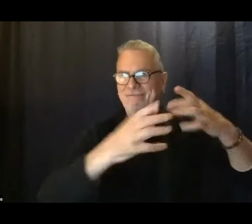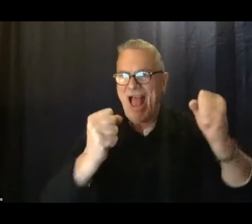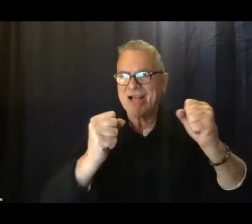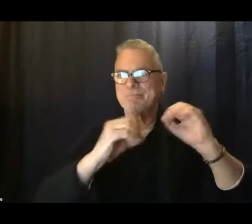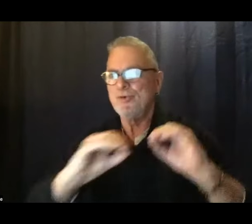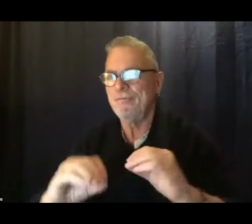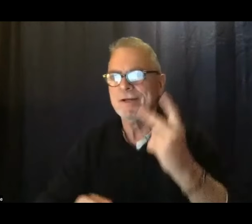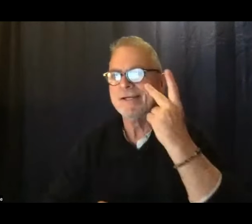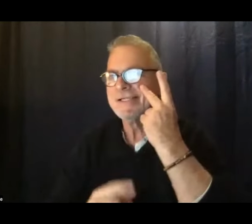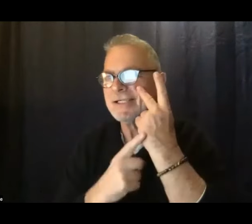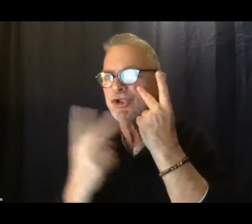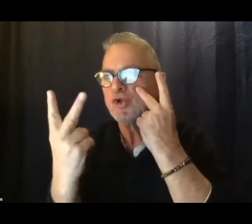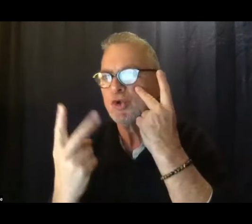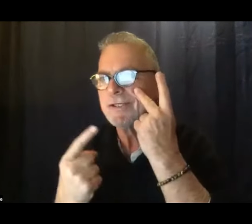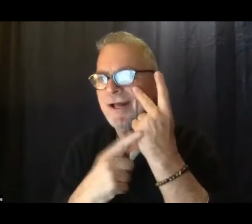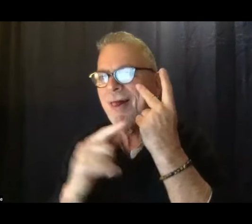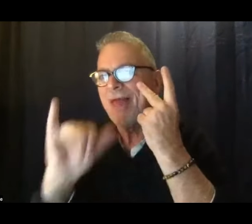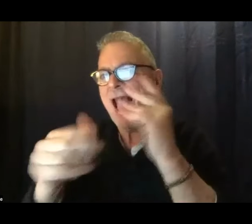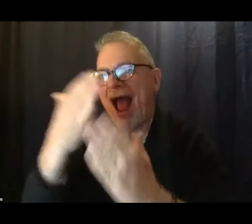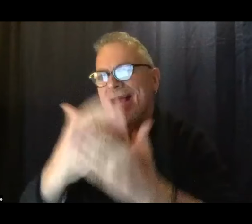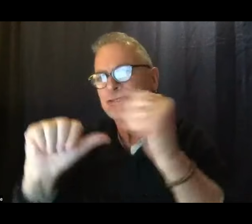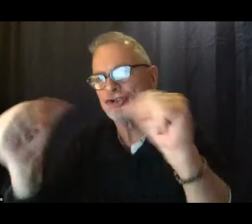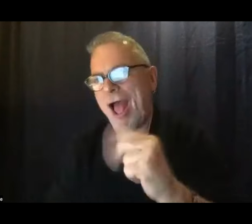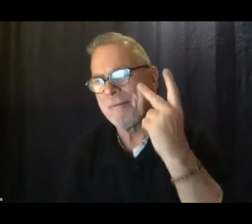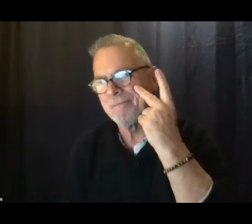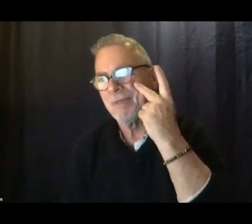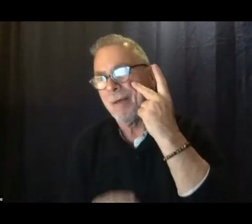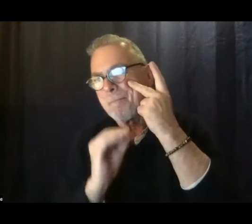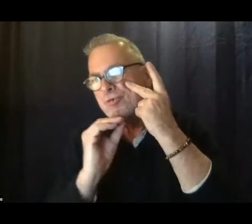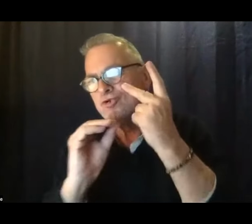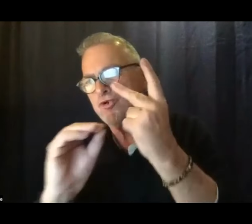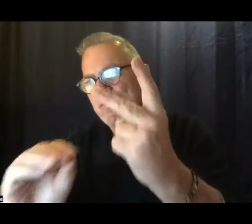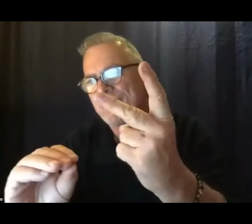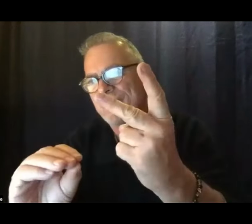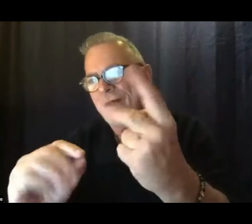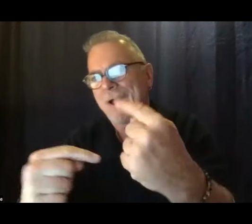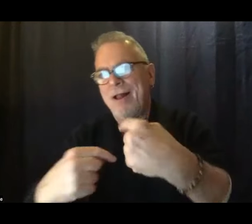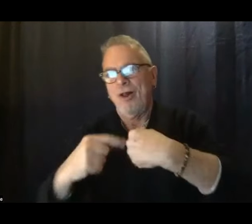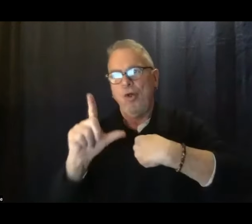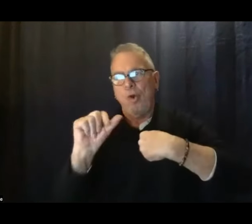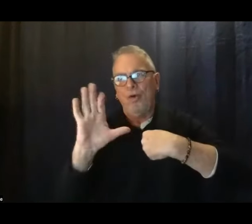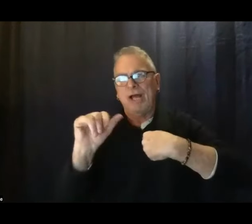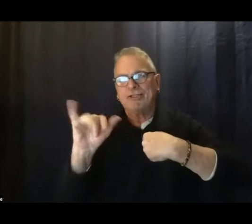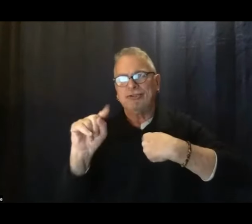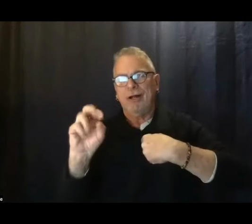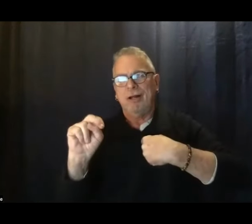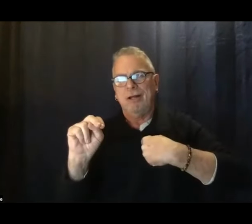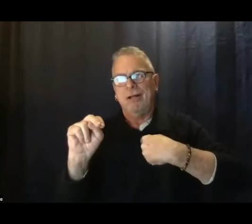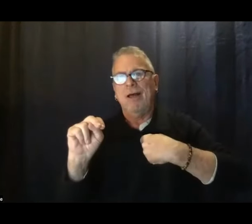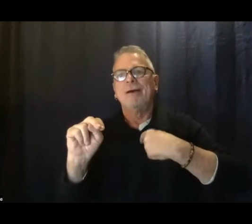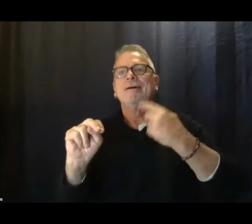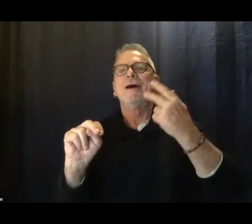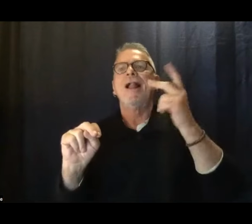sign, 2, 1, 1. Then you see the movement as well. The hand shape and the movement out from my face,